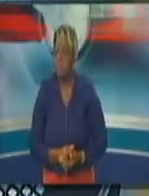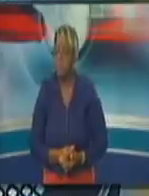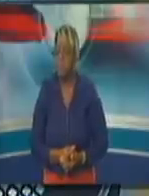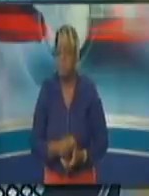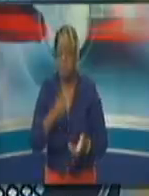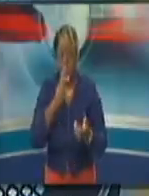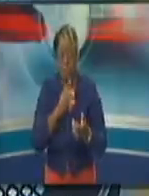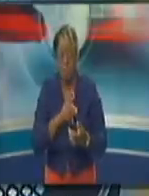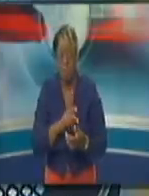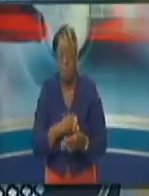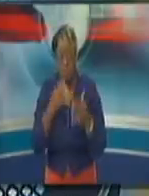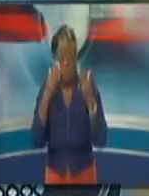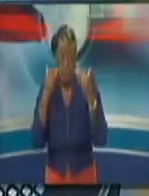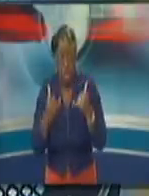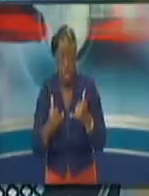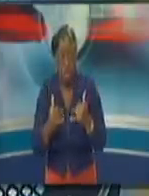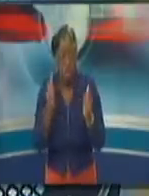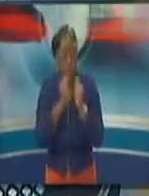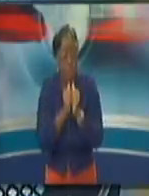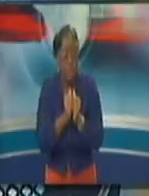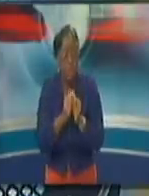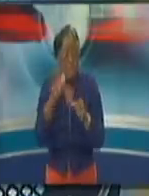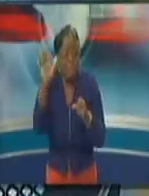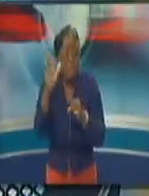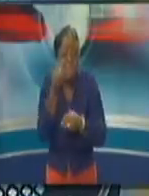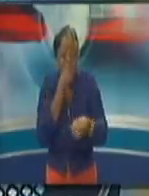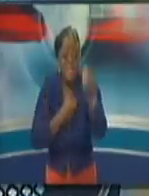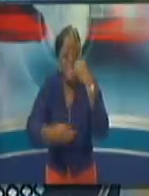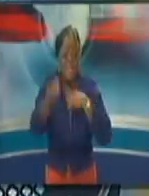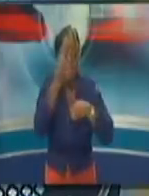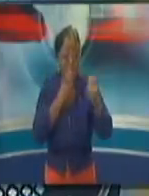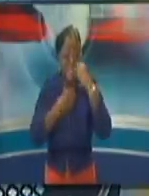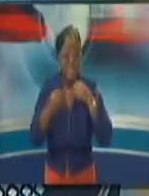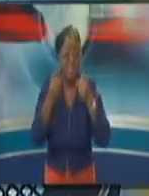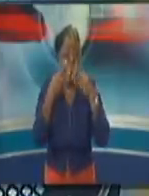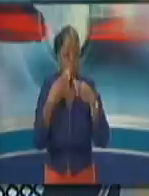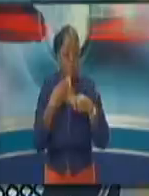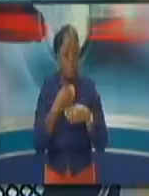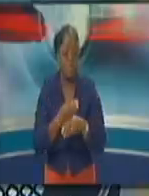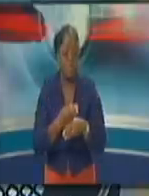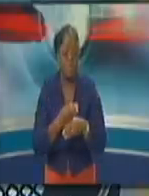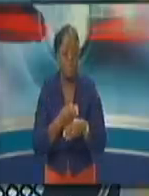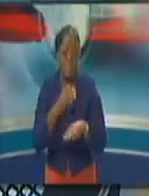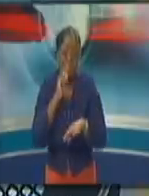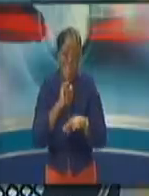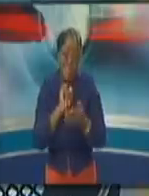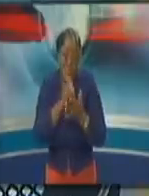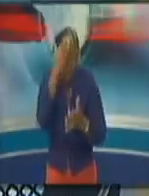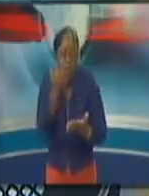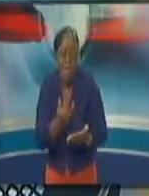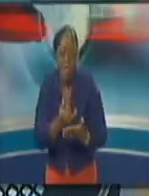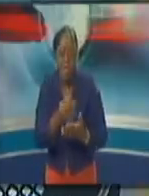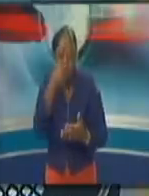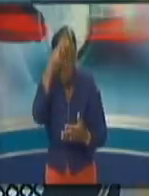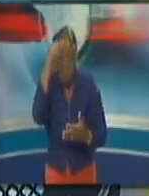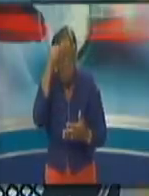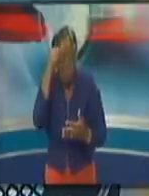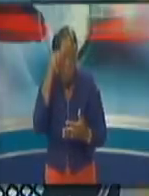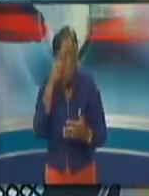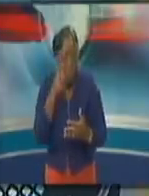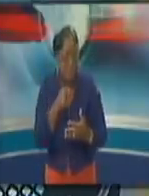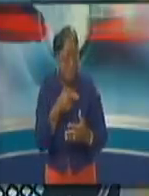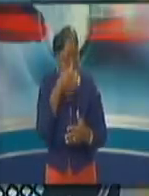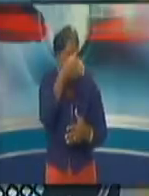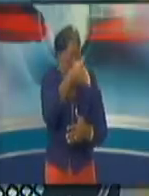Dr. Othello first. With regard to overeating, sometimes that can simply be a function of the fact that you are physically located